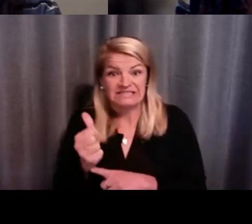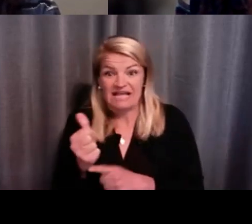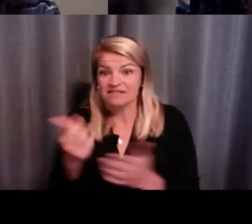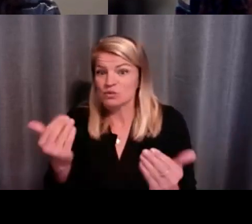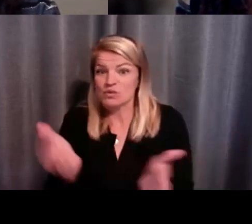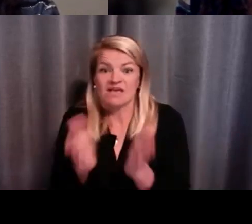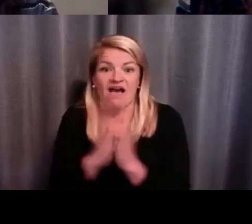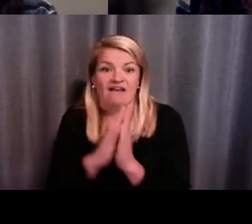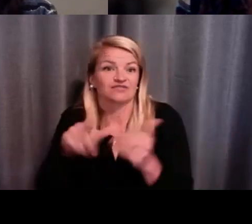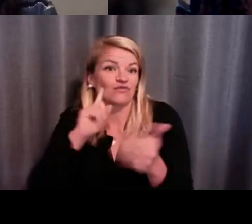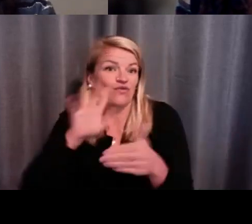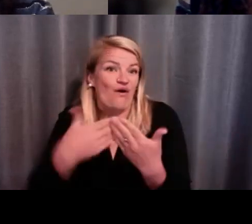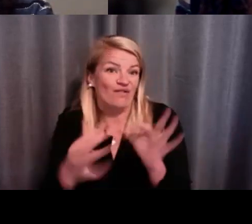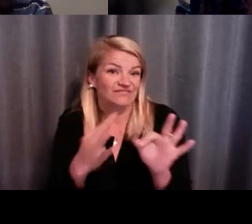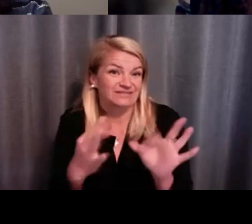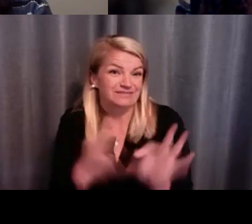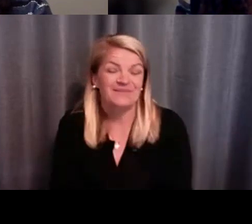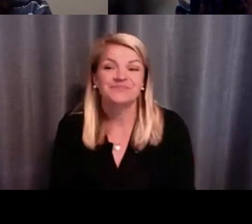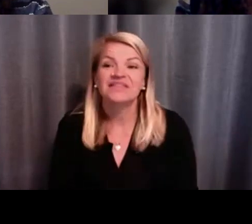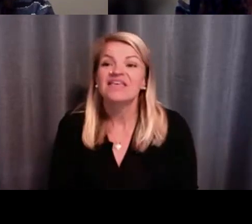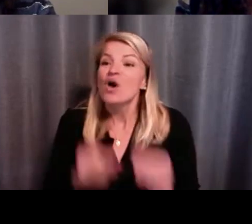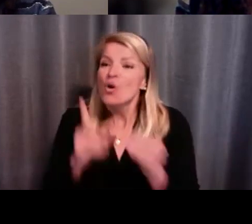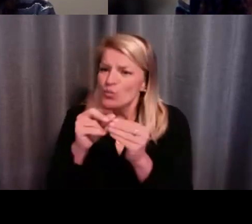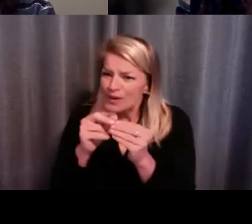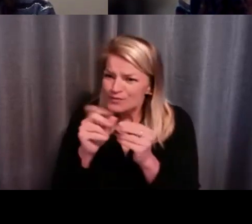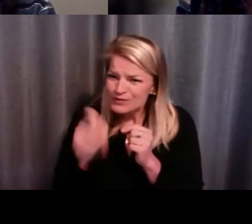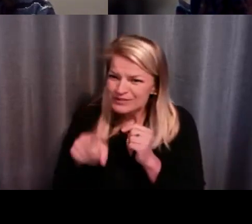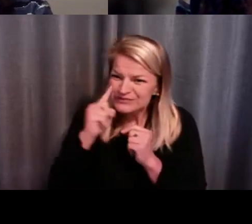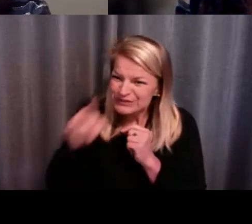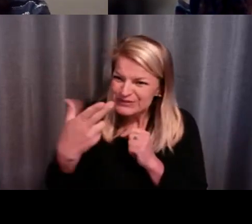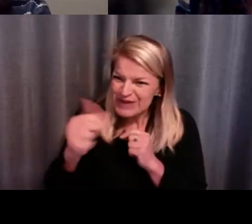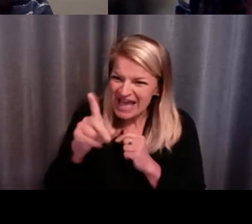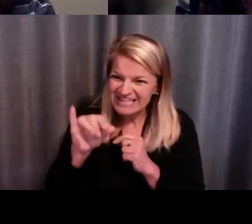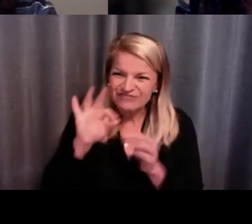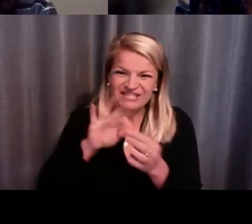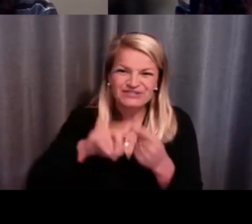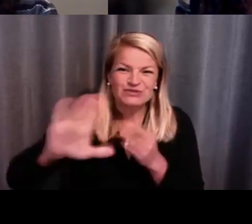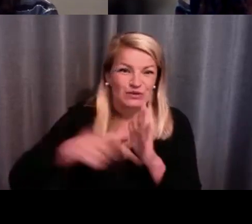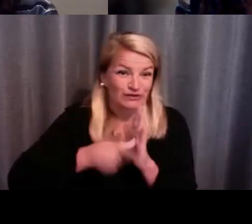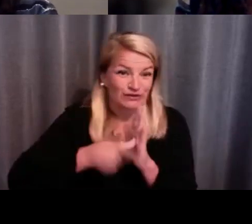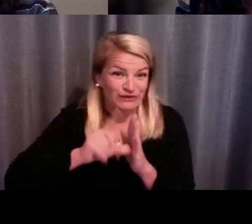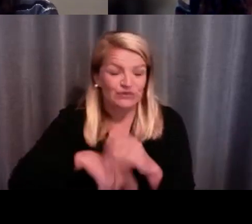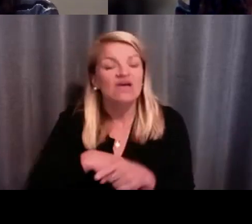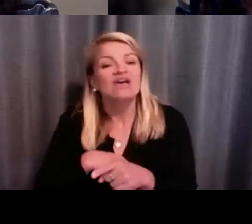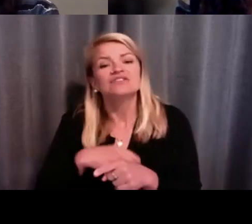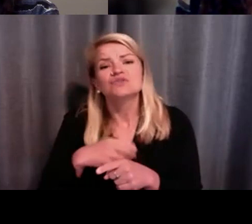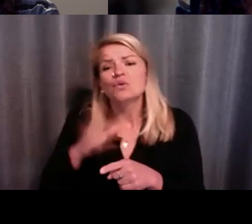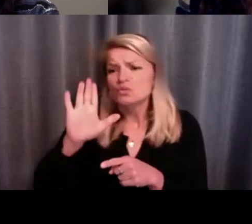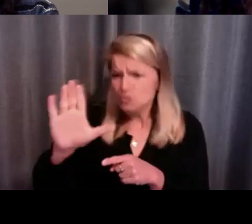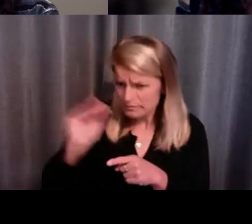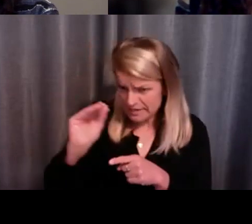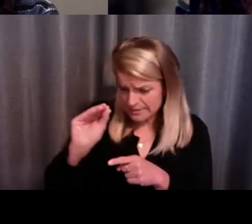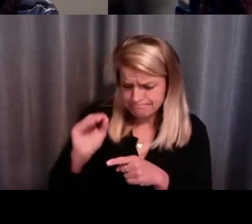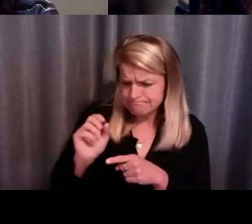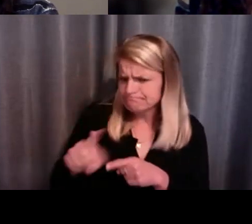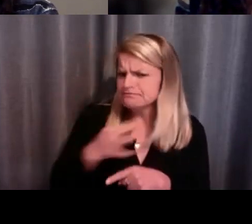Great, thank you. I'm seeing now we have another question actually for you, Hadi, about your review. The question is, in your opinion, is there a